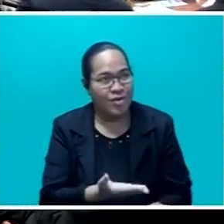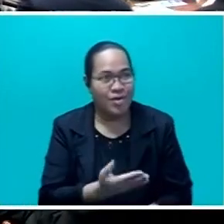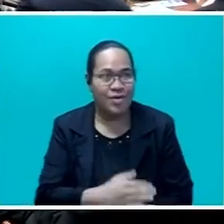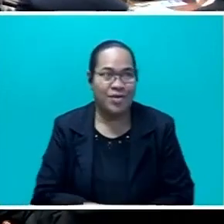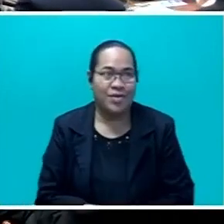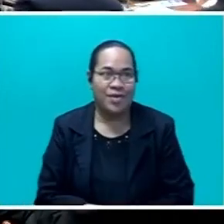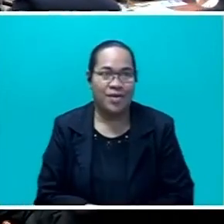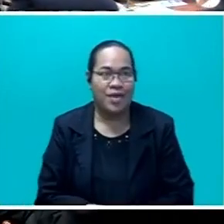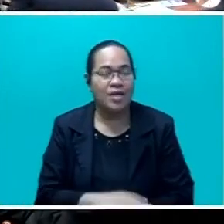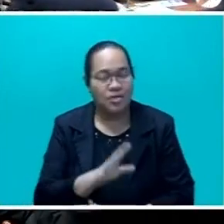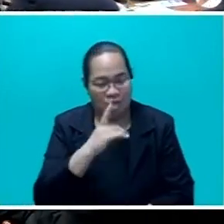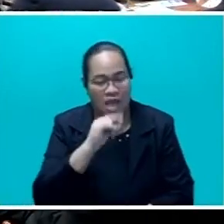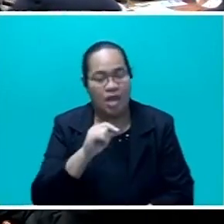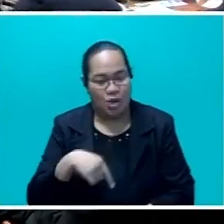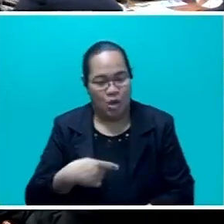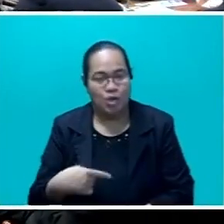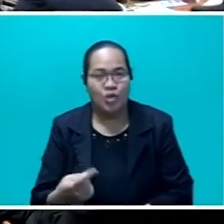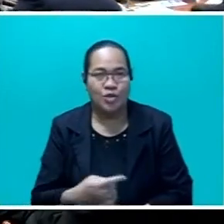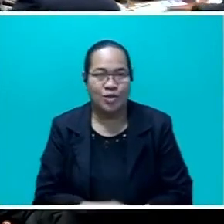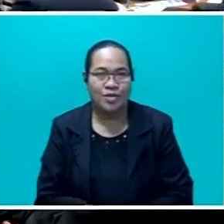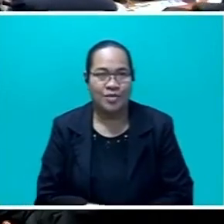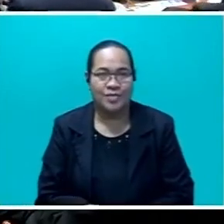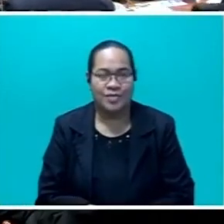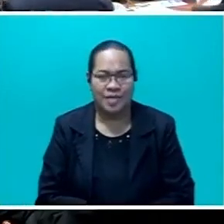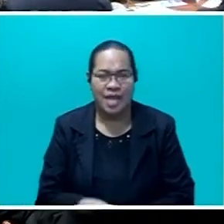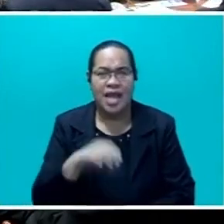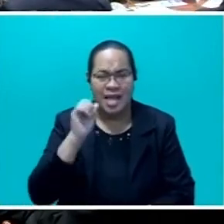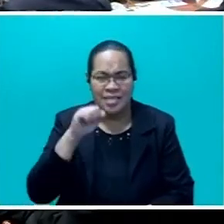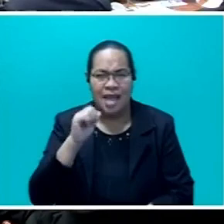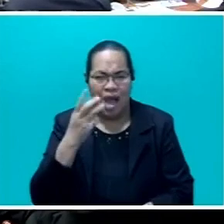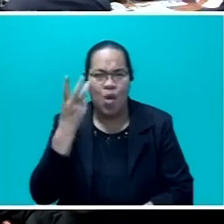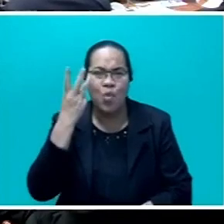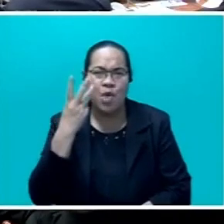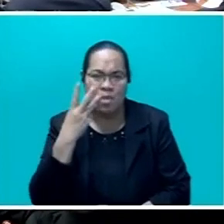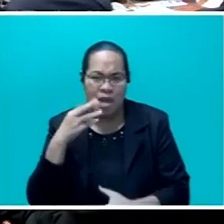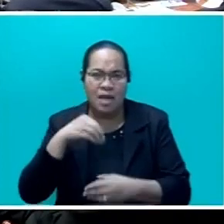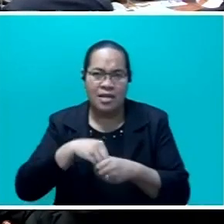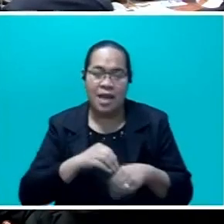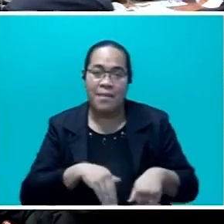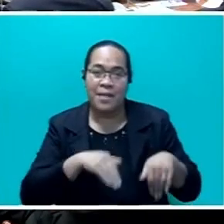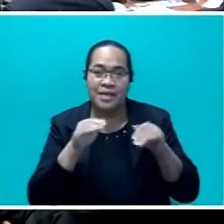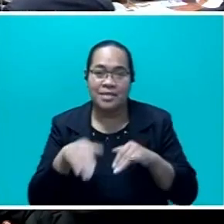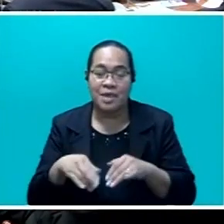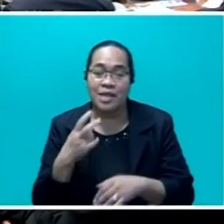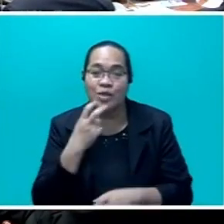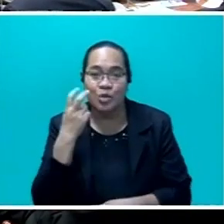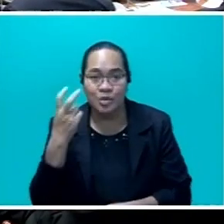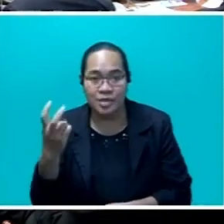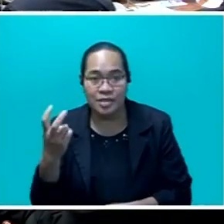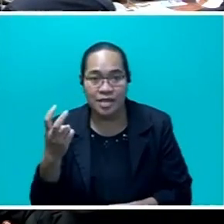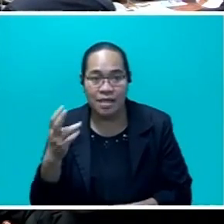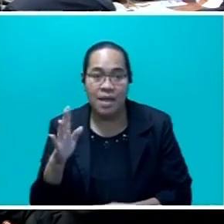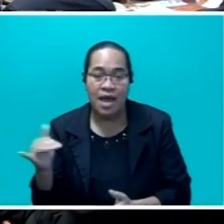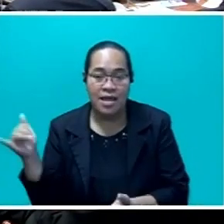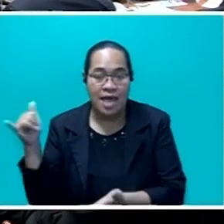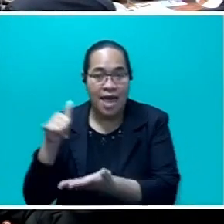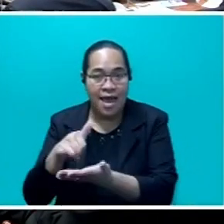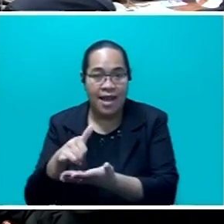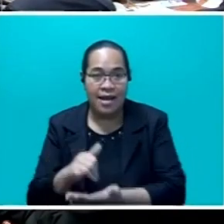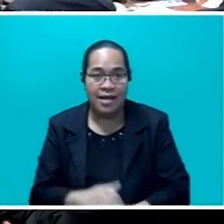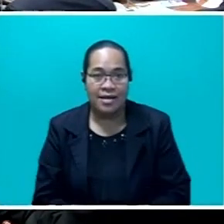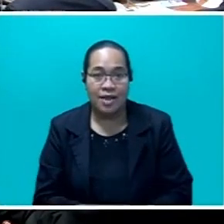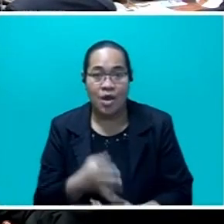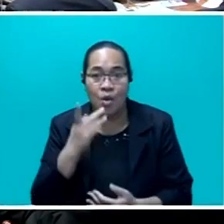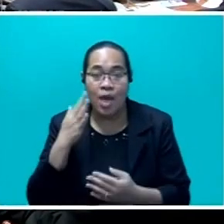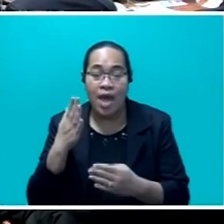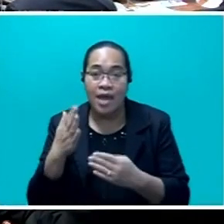You may continue. Yeah, the women participate in the tourism industry, and with the airline, when the borders were